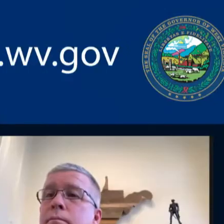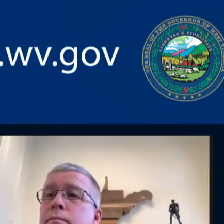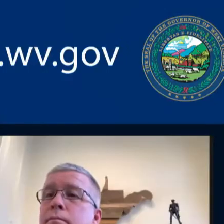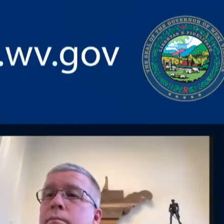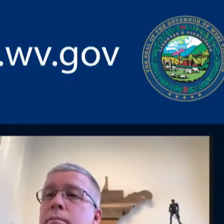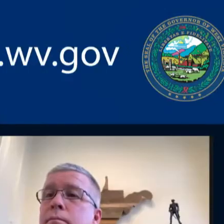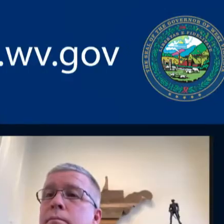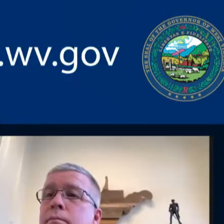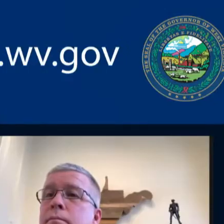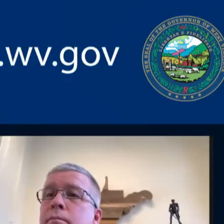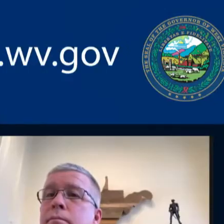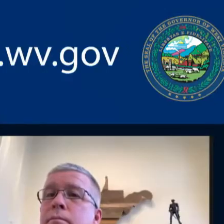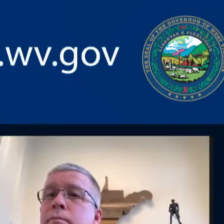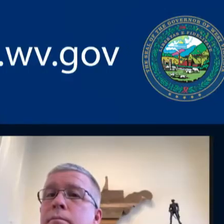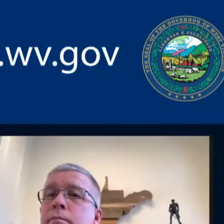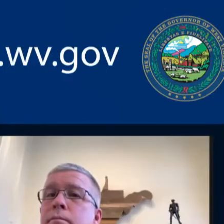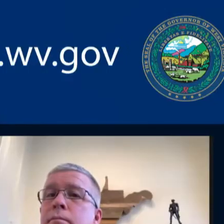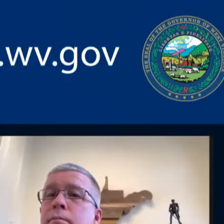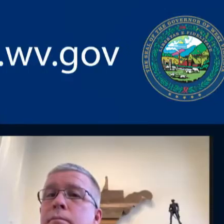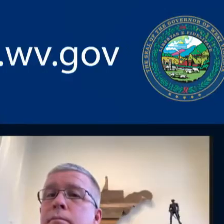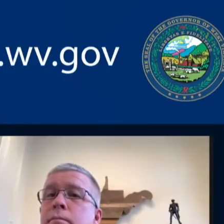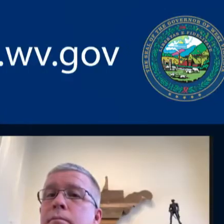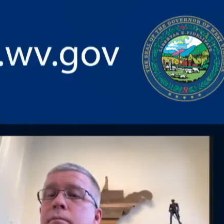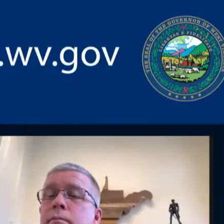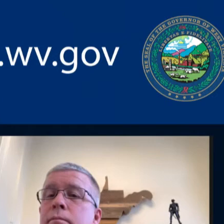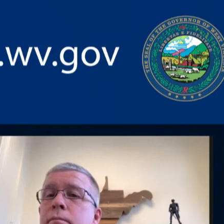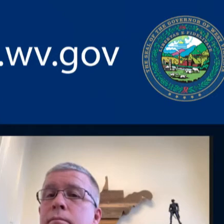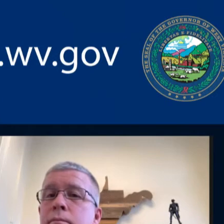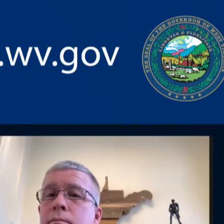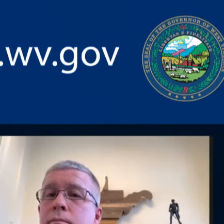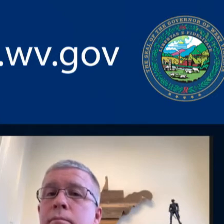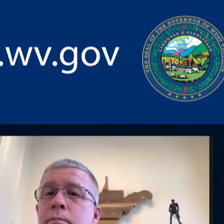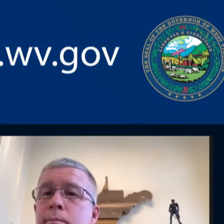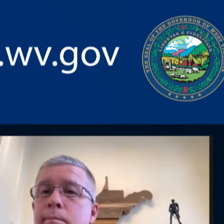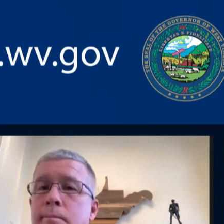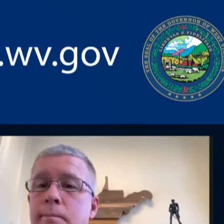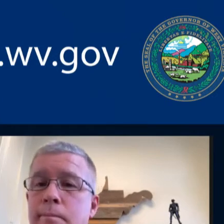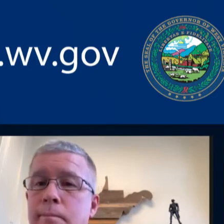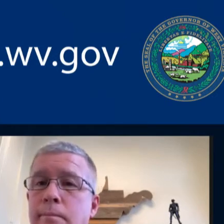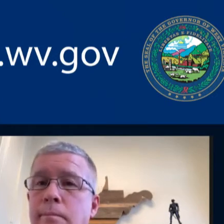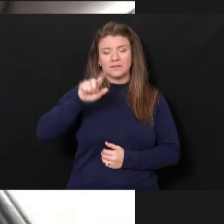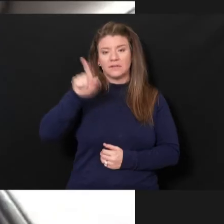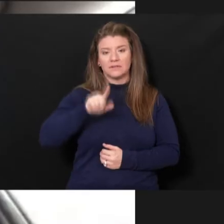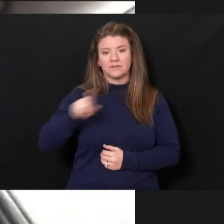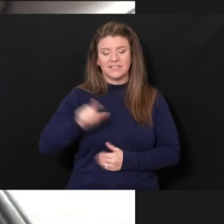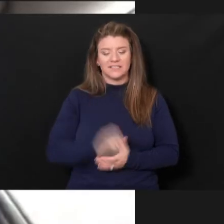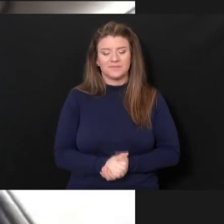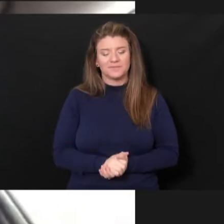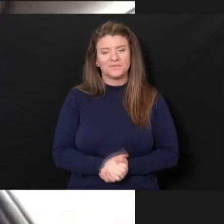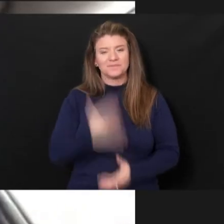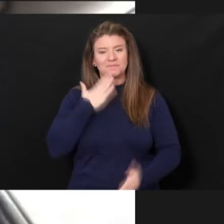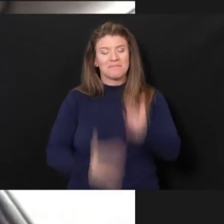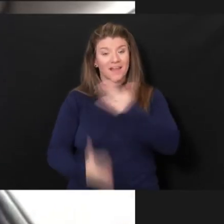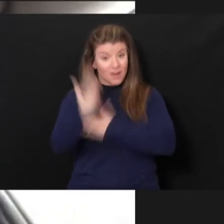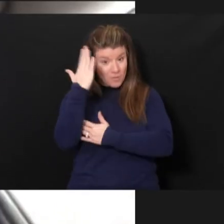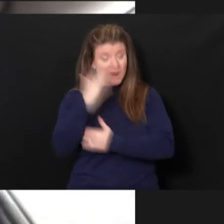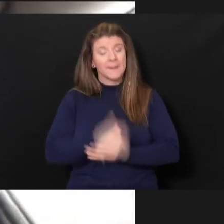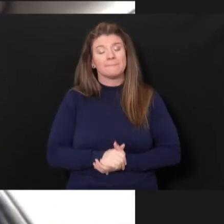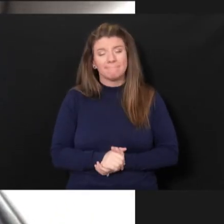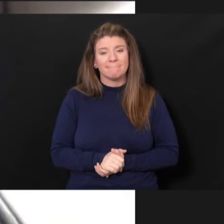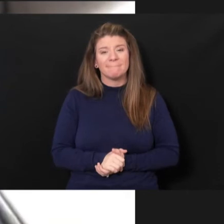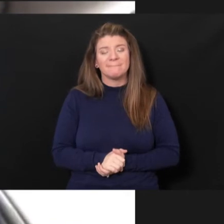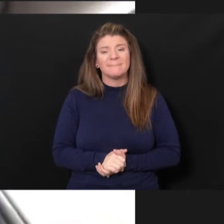All right, thank you, Paul. Next to Brendan Tierney with WSAZ. Good morning, Brendan Tierney with WSAZ News Channel 3